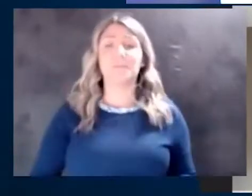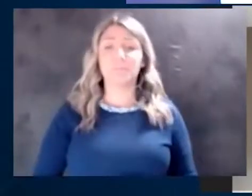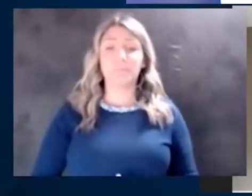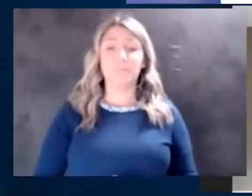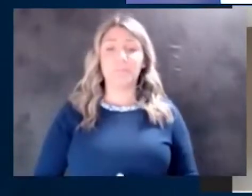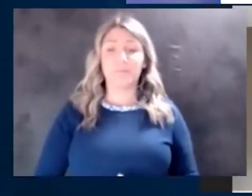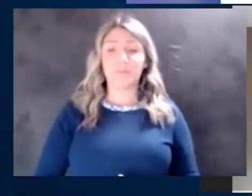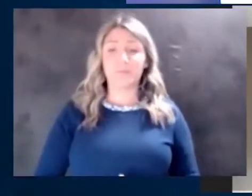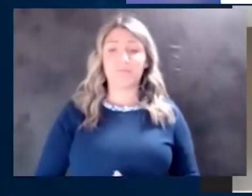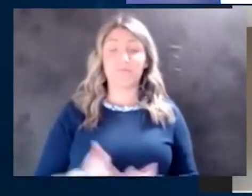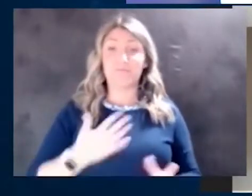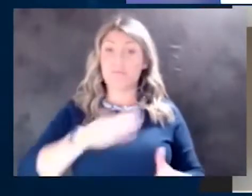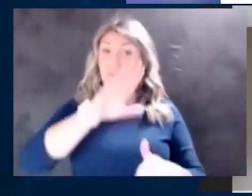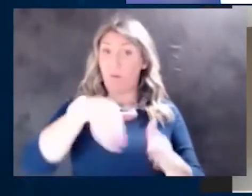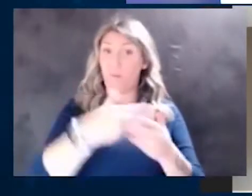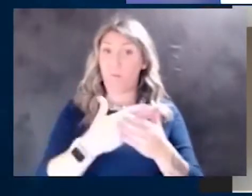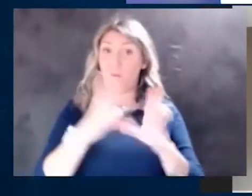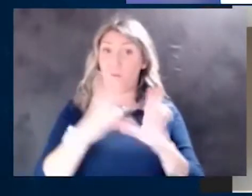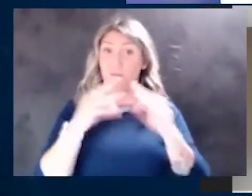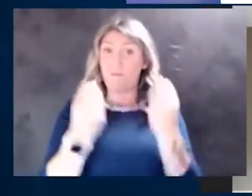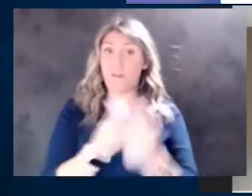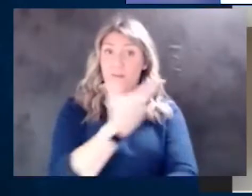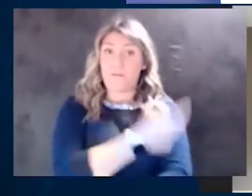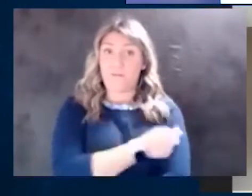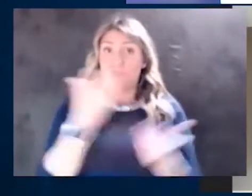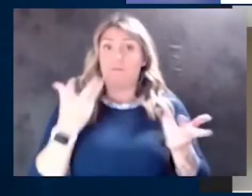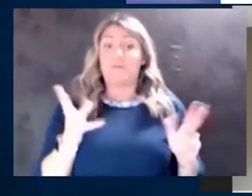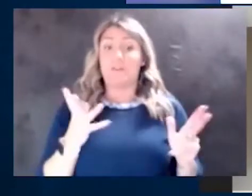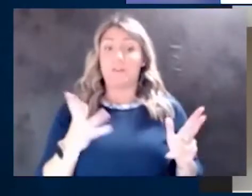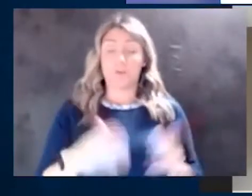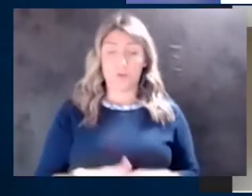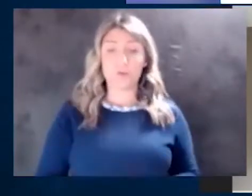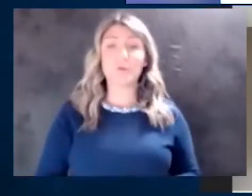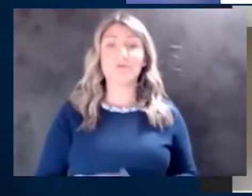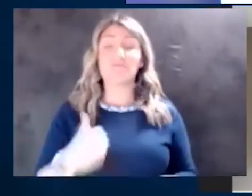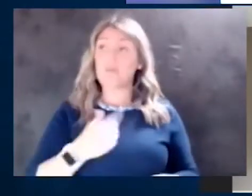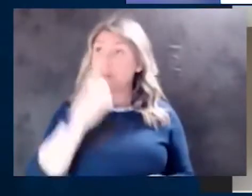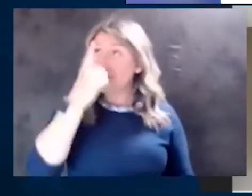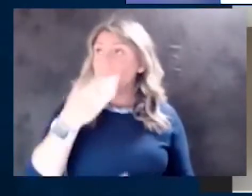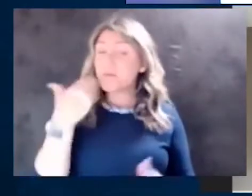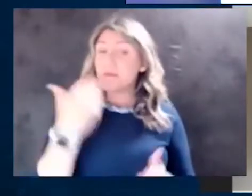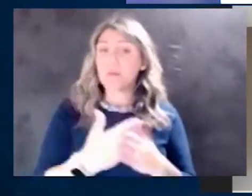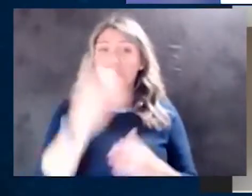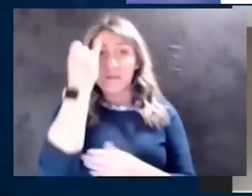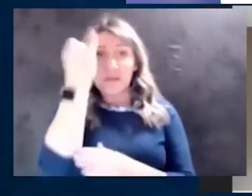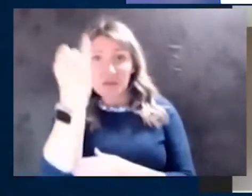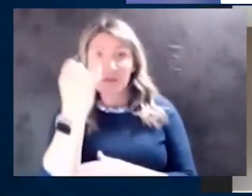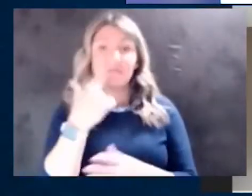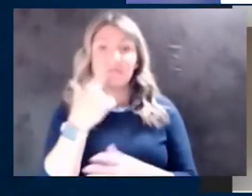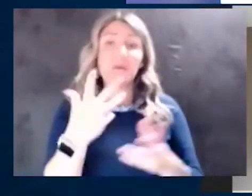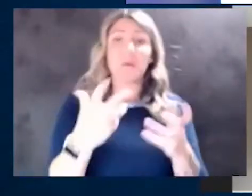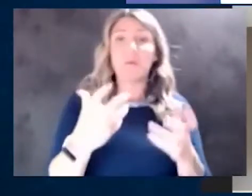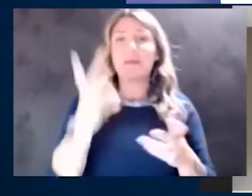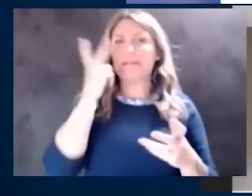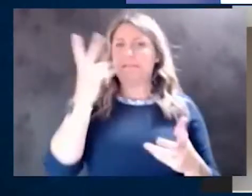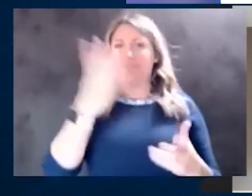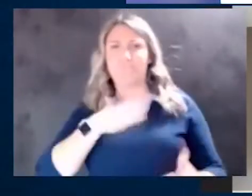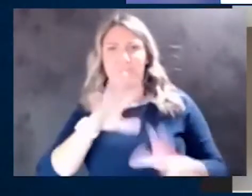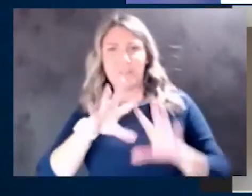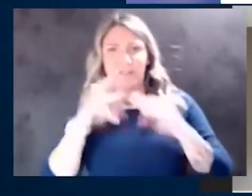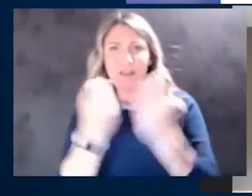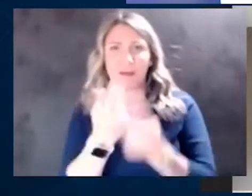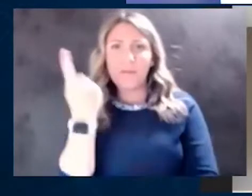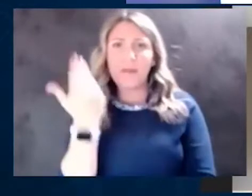My whole family's vaccinated, basically, and I thought it was a good idea. I wanted to be able to see my family again